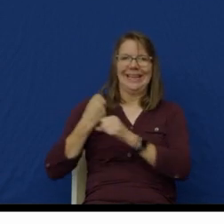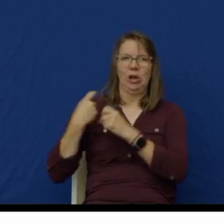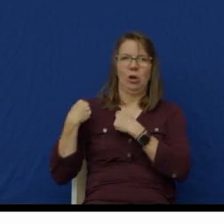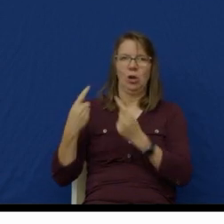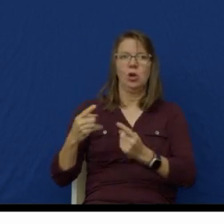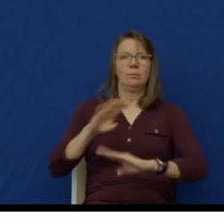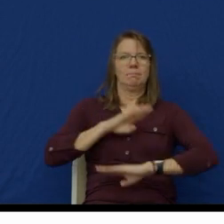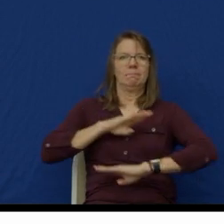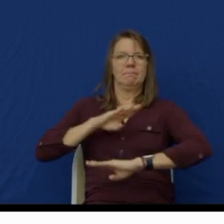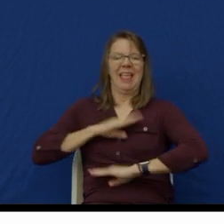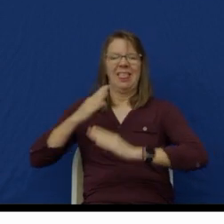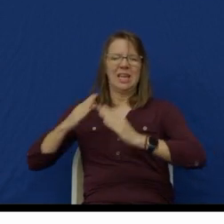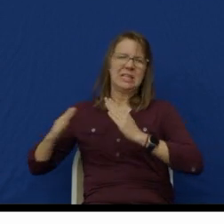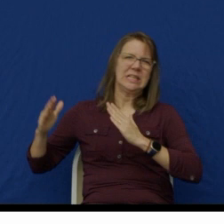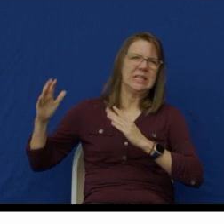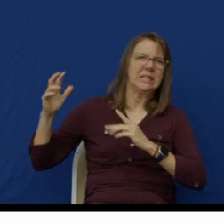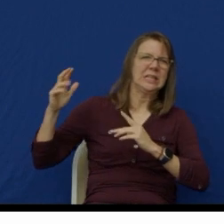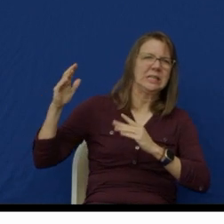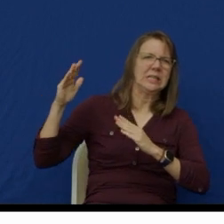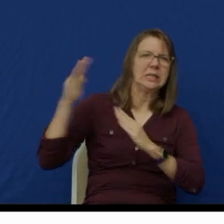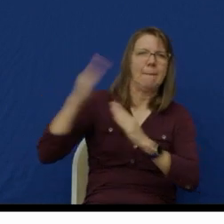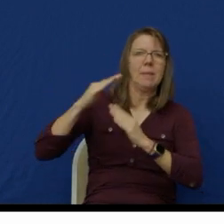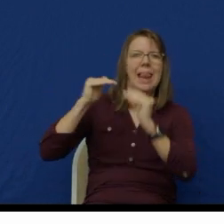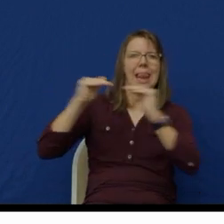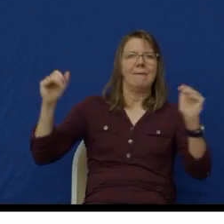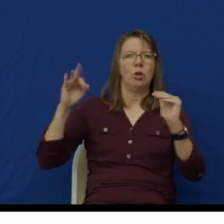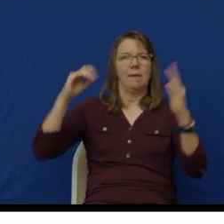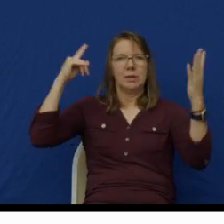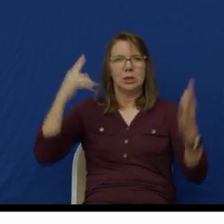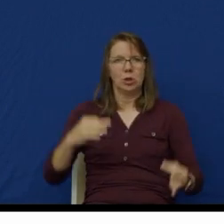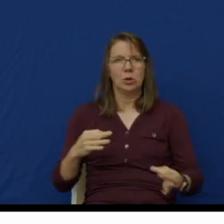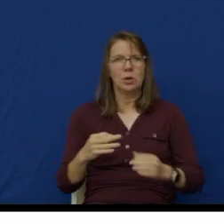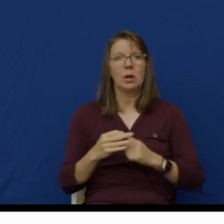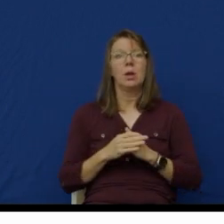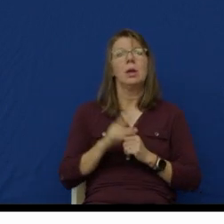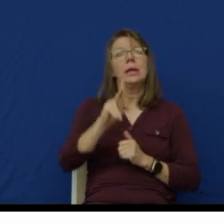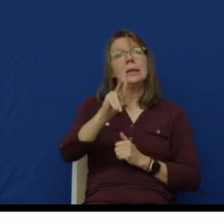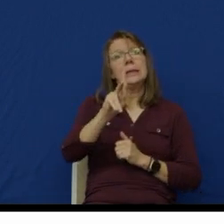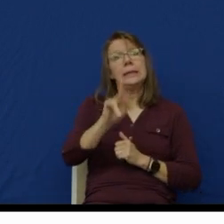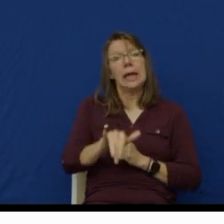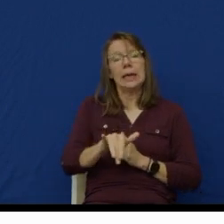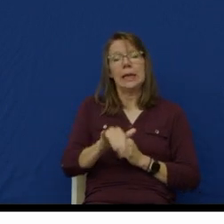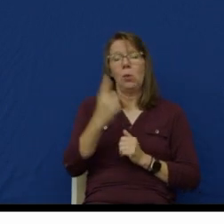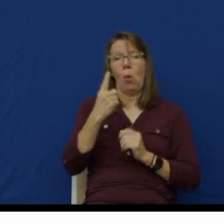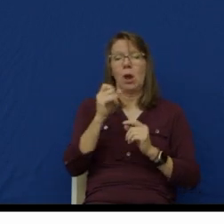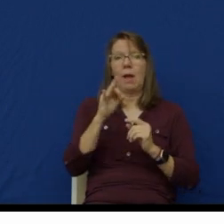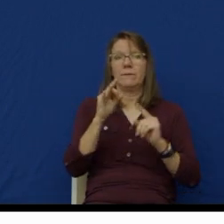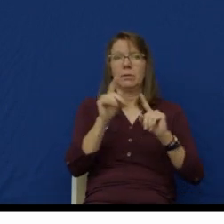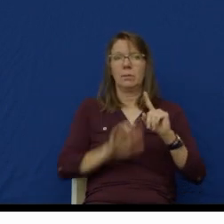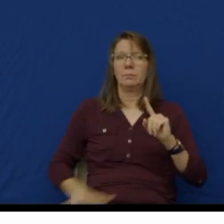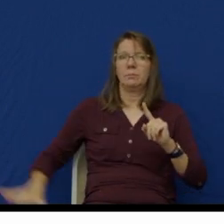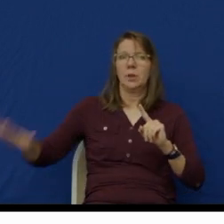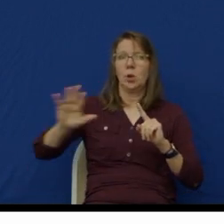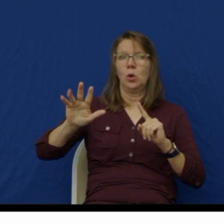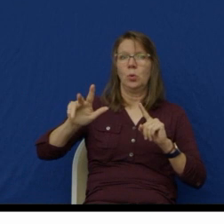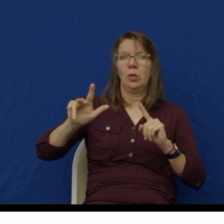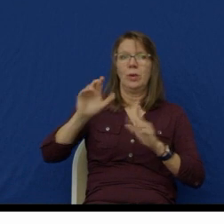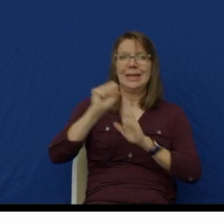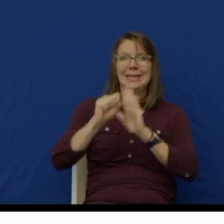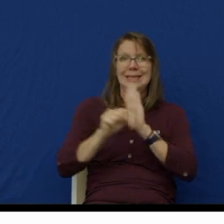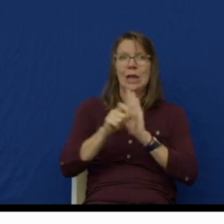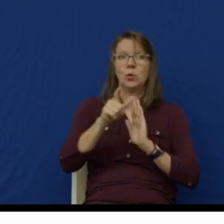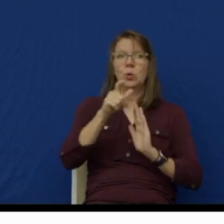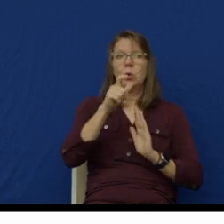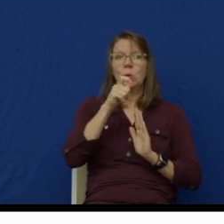IDEA requires that states make determinations annually on the special education performance of districts within the state in relation to established